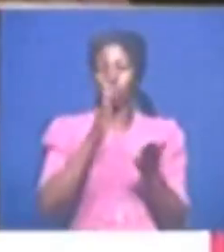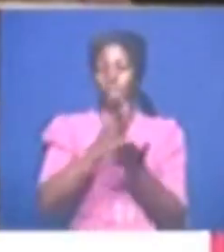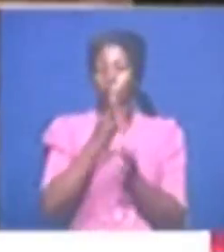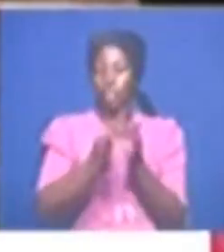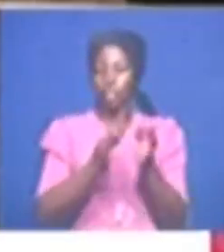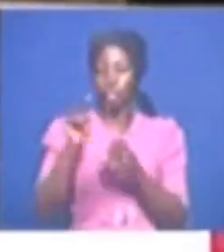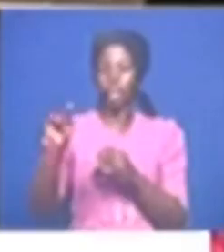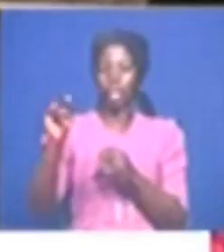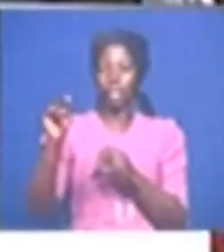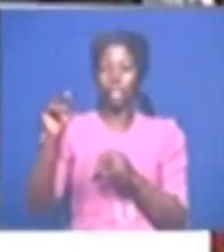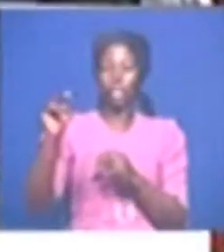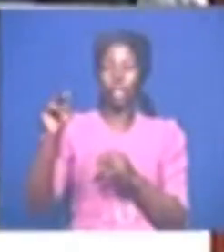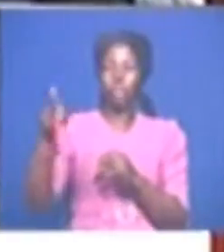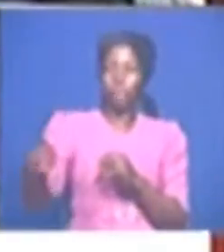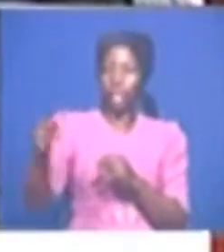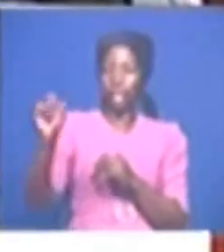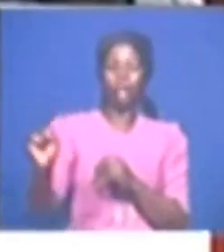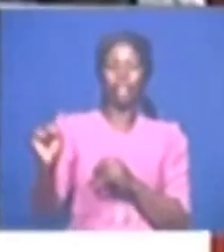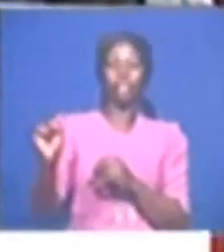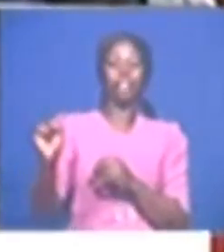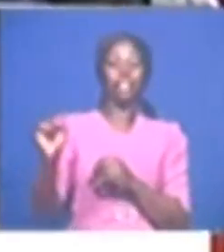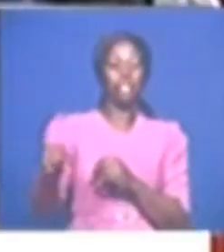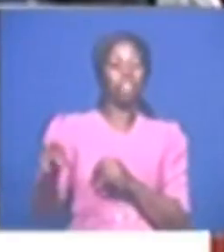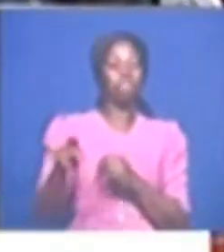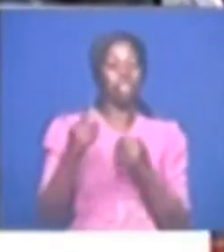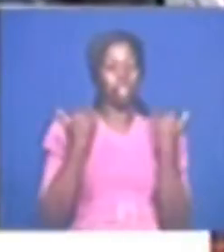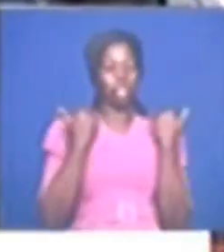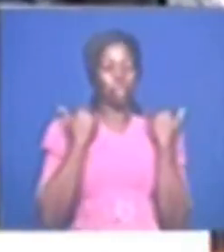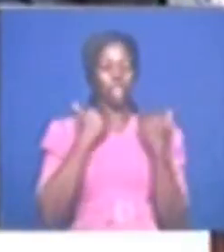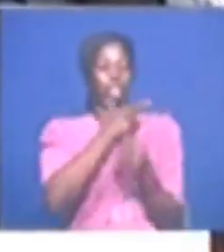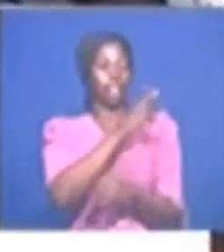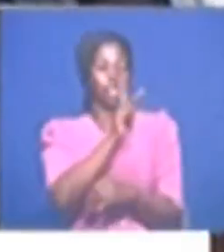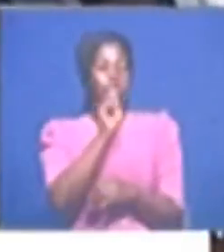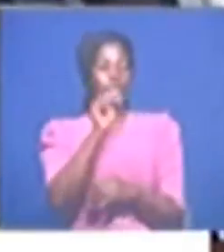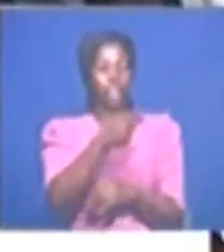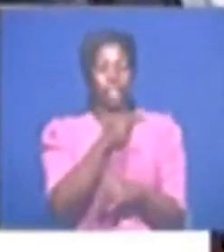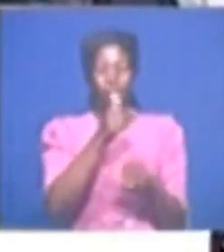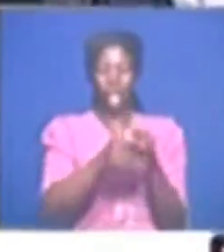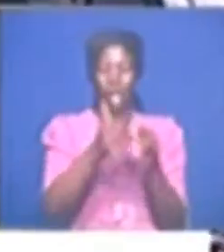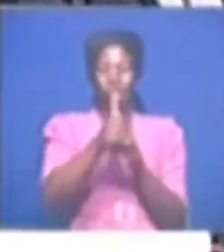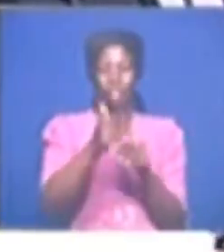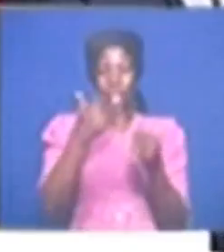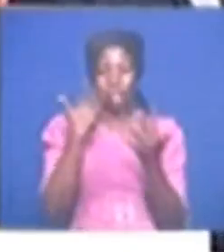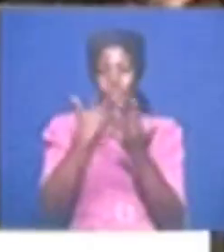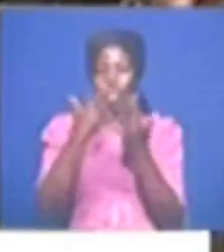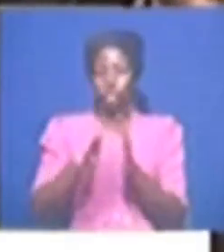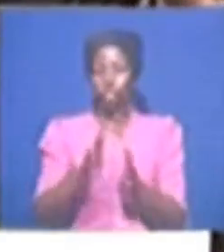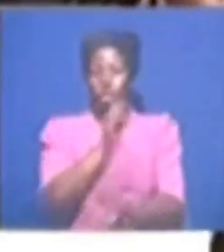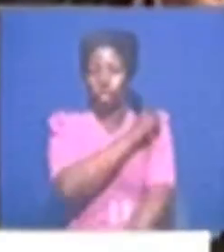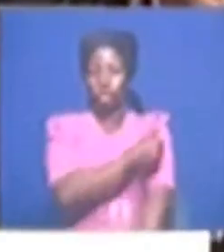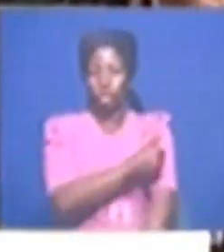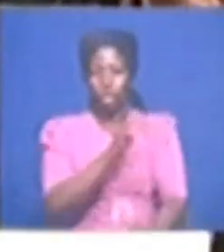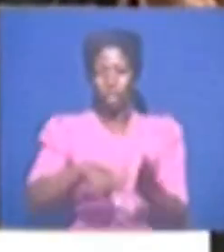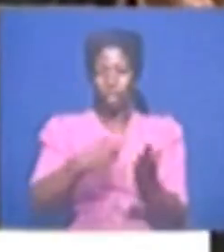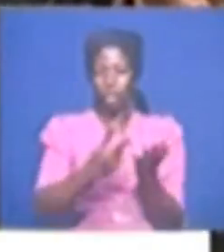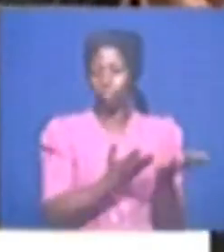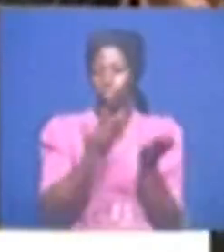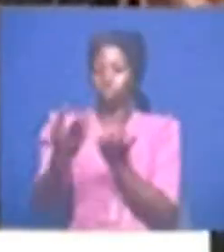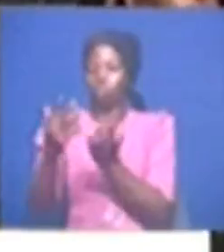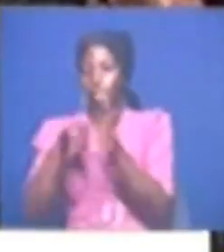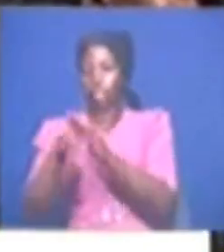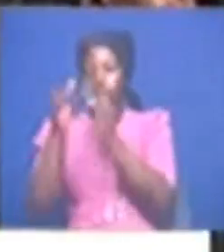Lillian Omolo is admitted at the Kenyatta National Hospital after prison authorities failed to produce her in court. The suspects, who